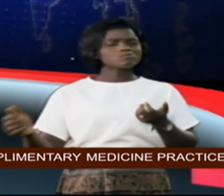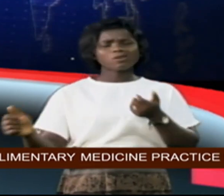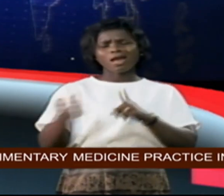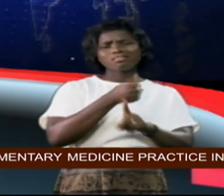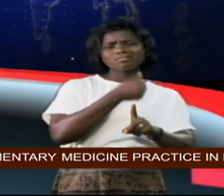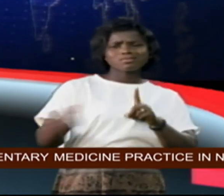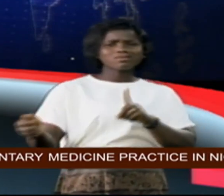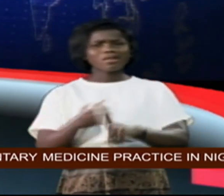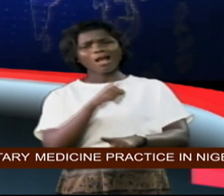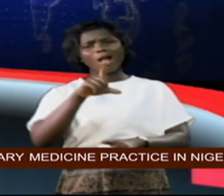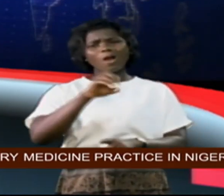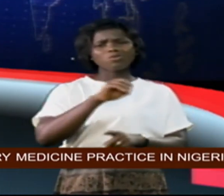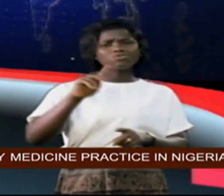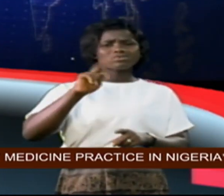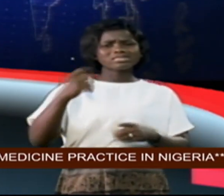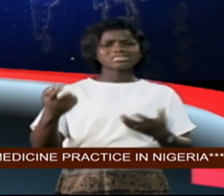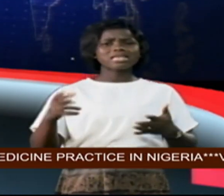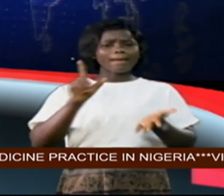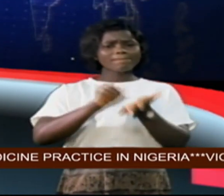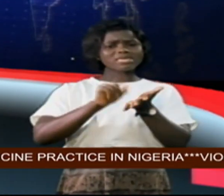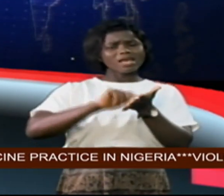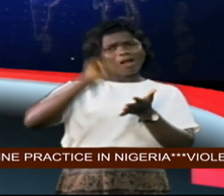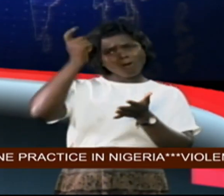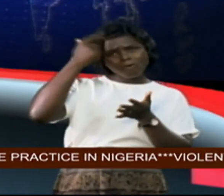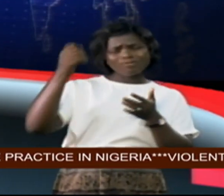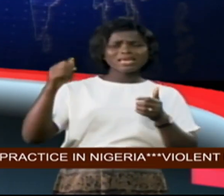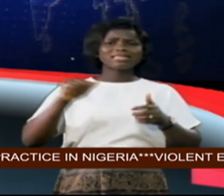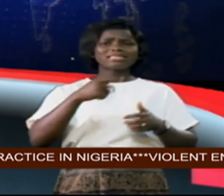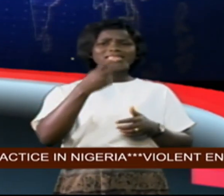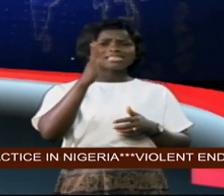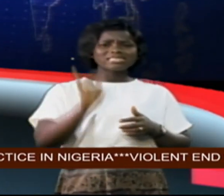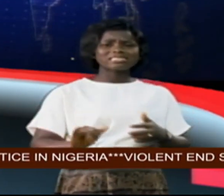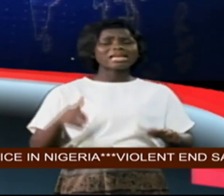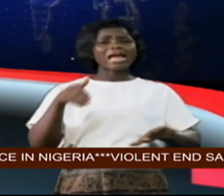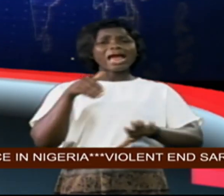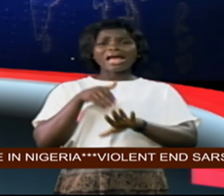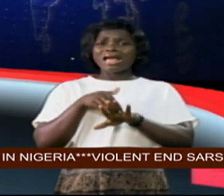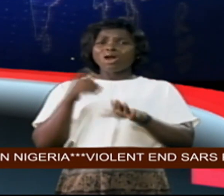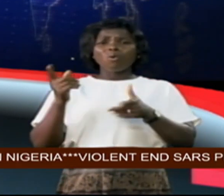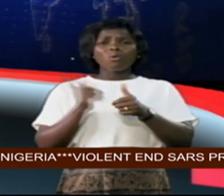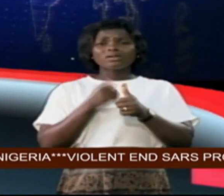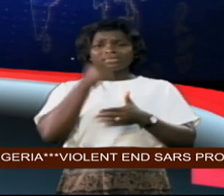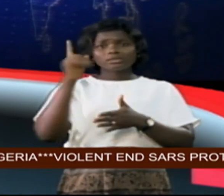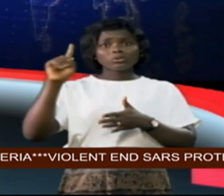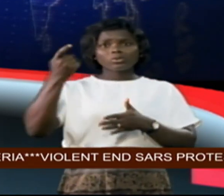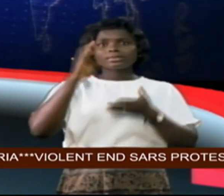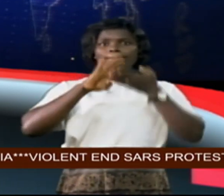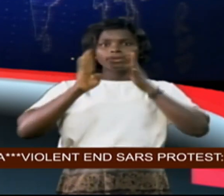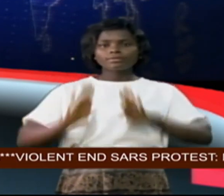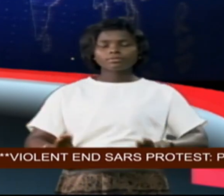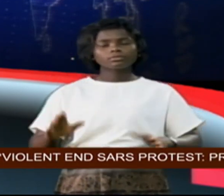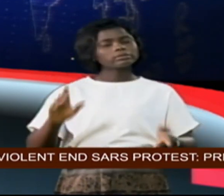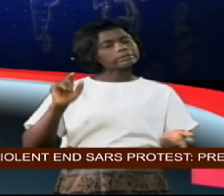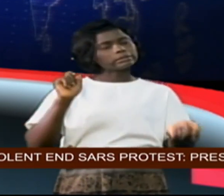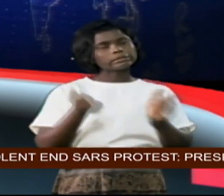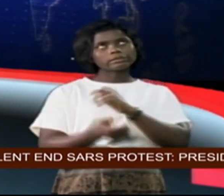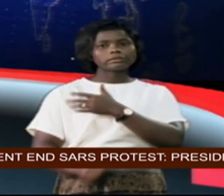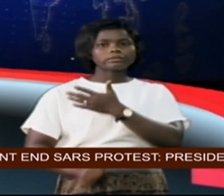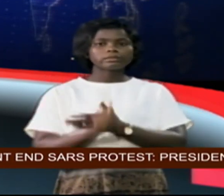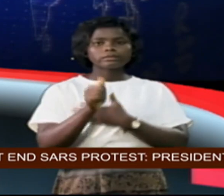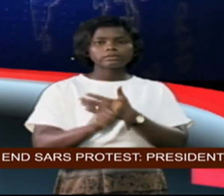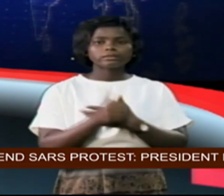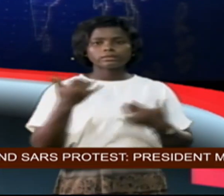attacking the media and government agencies, as what was once a peaceful protest has taken a dangerous turn. Najatu Tijani tells us